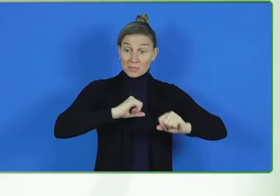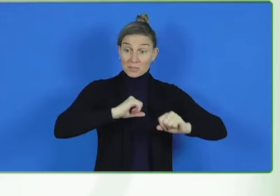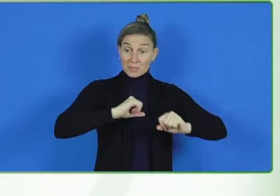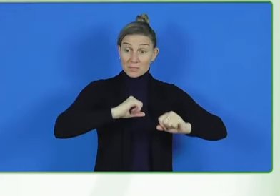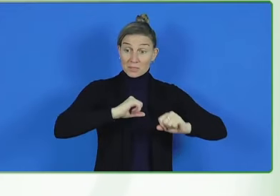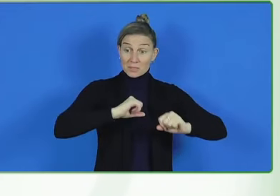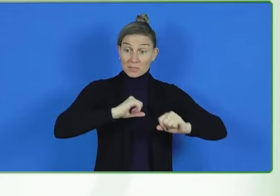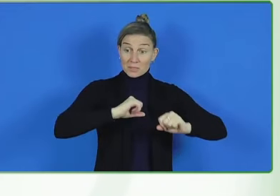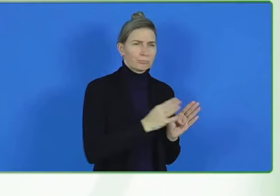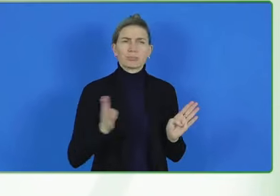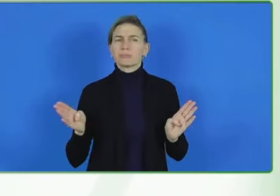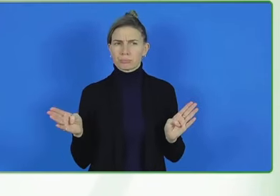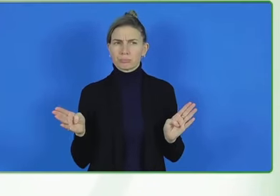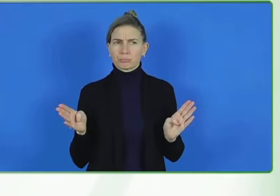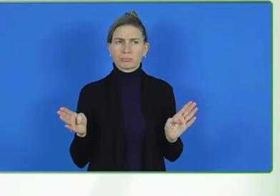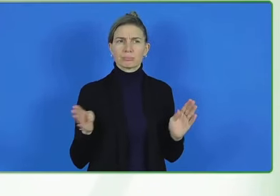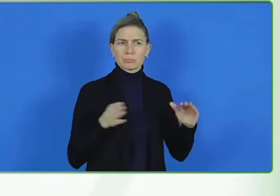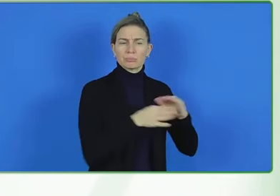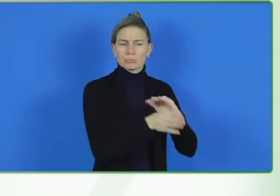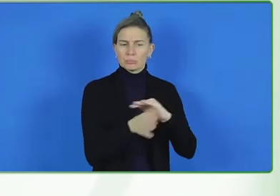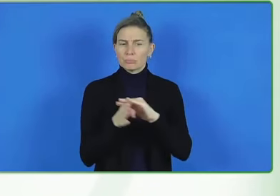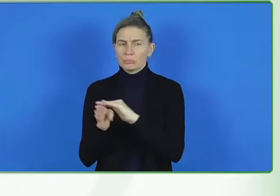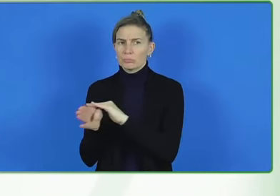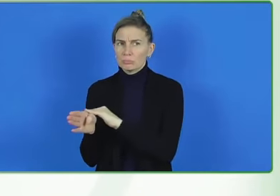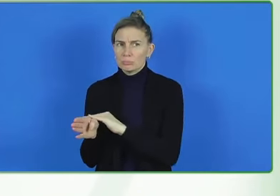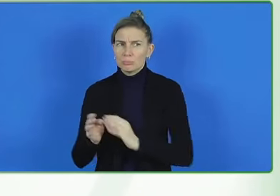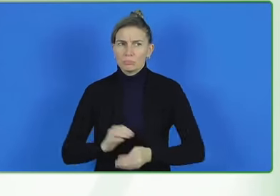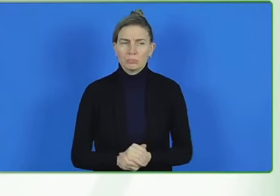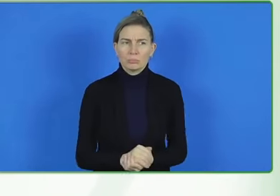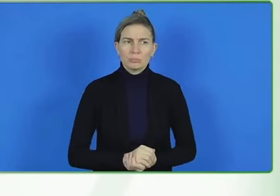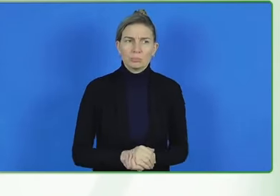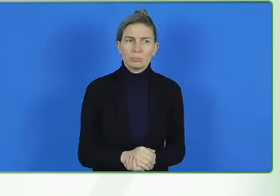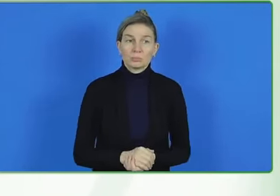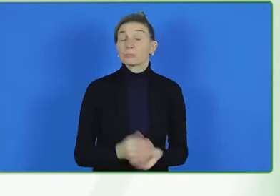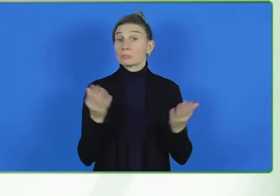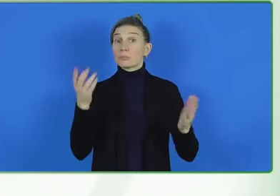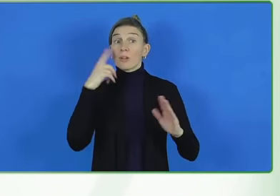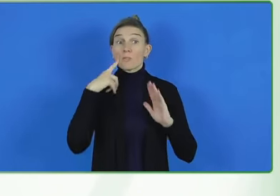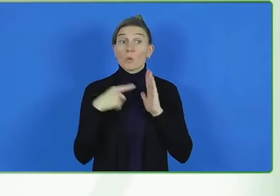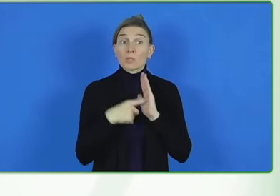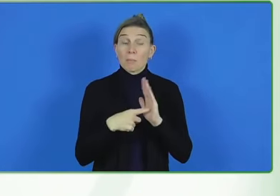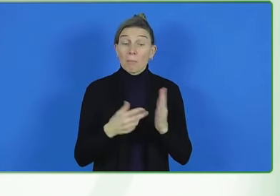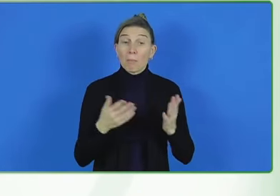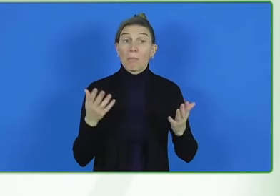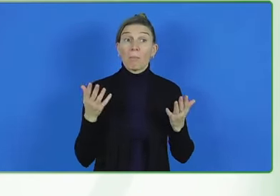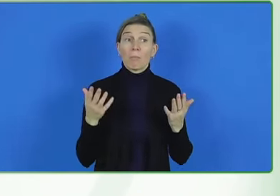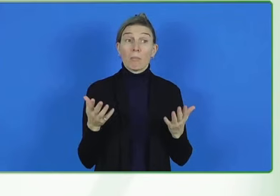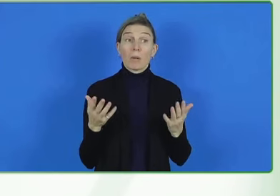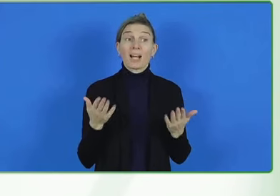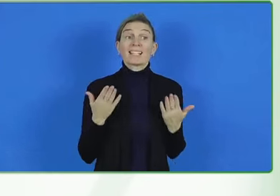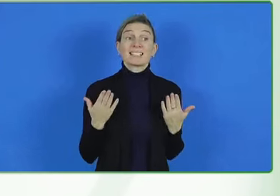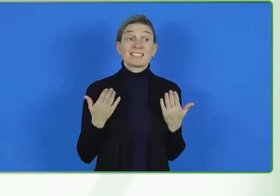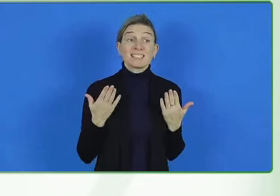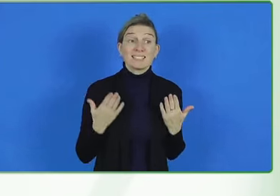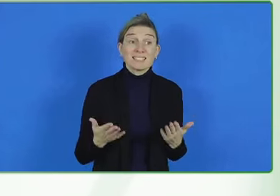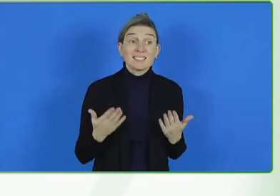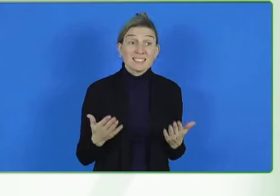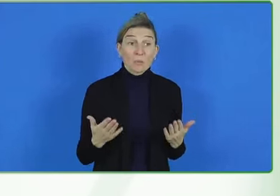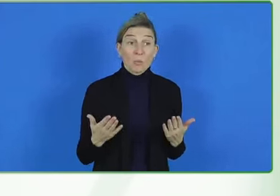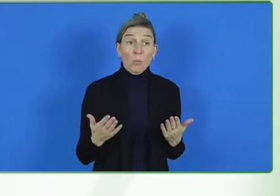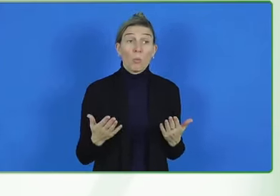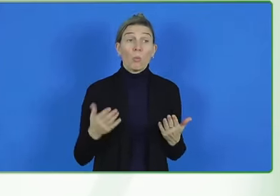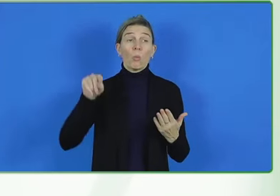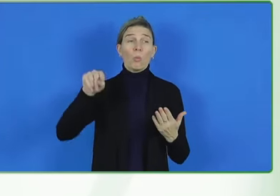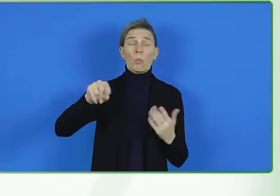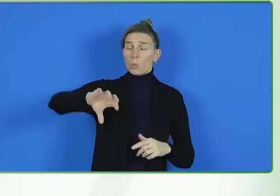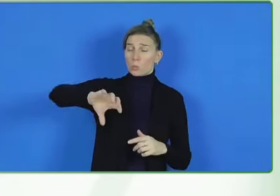Finally, the Ministry of Housing and City, for example, have comprised improve the national regulation